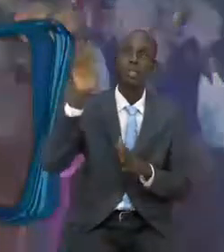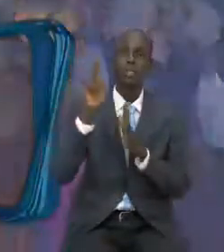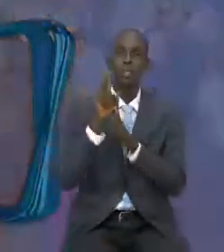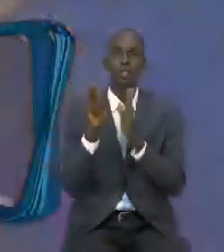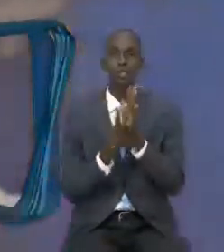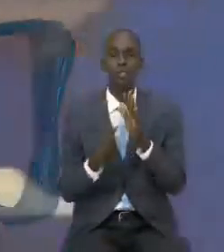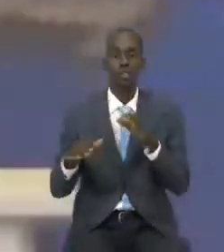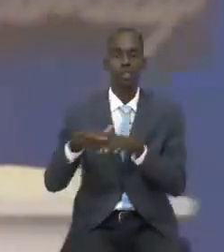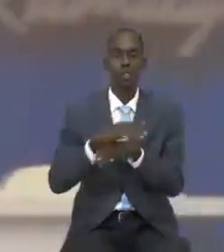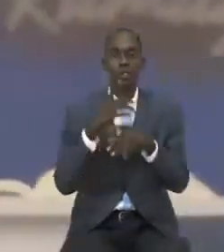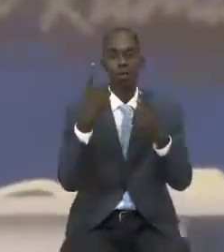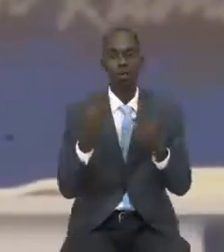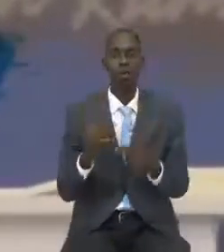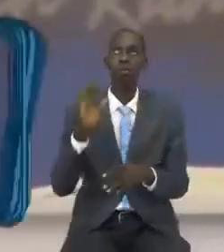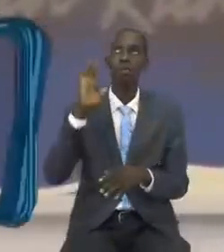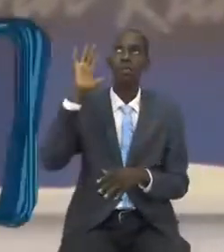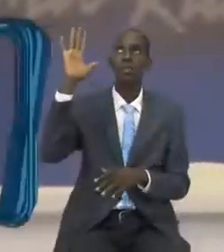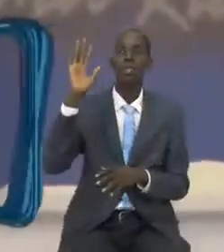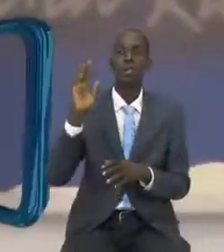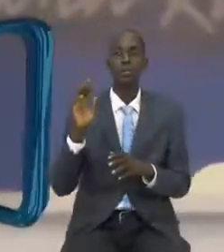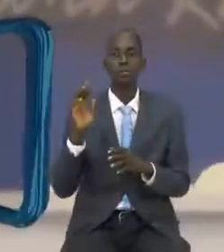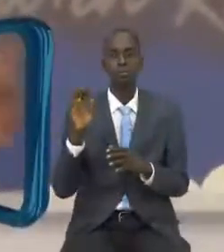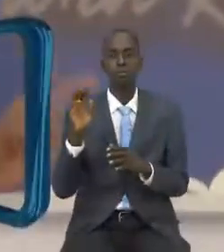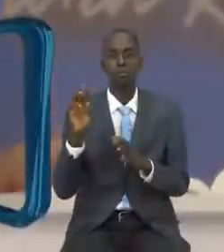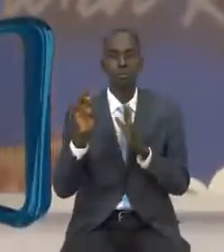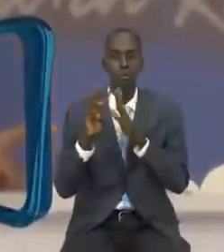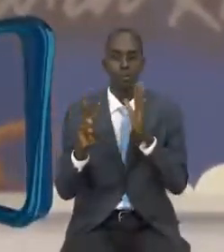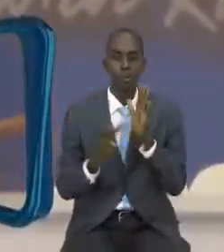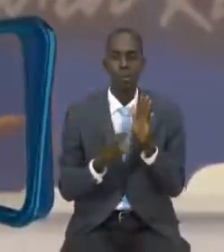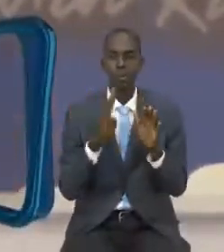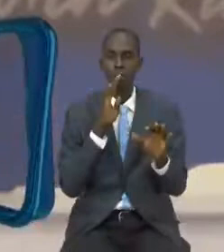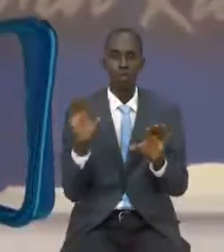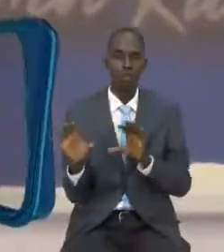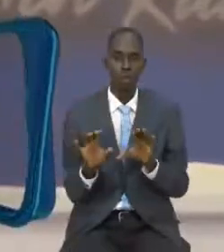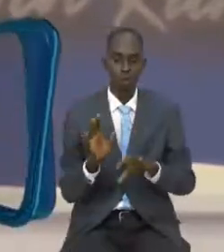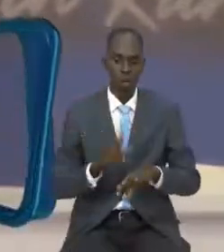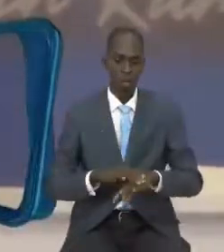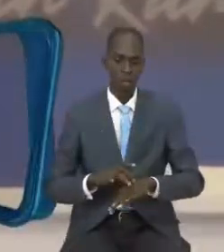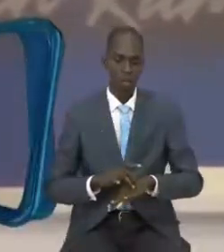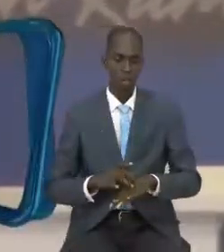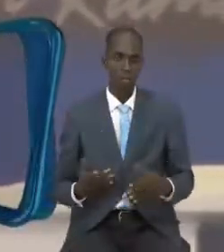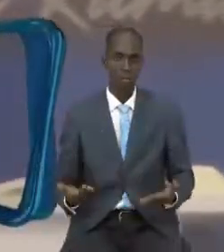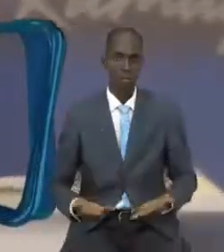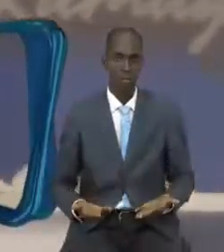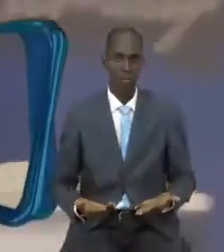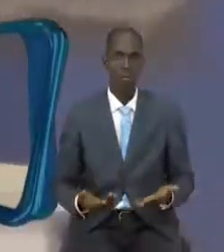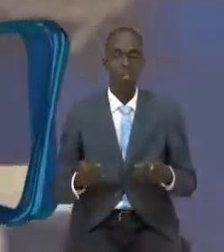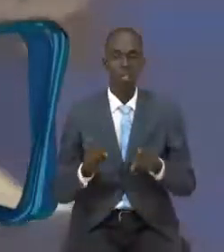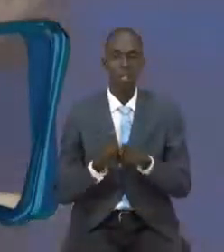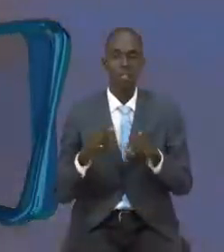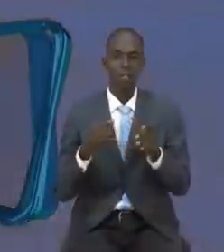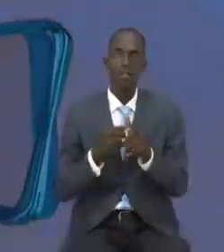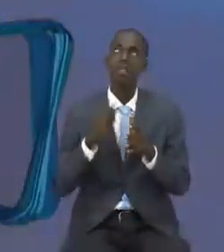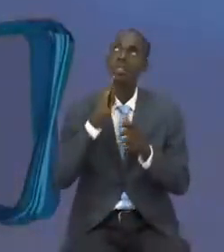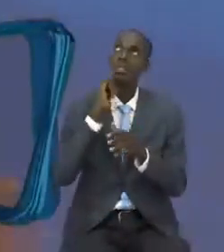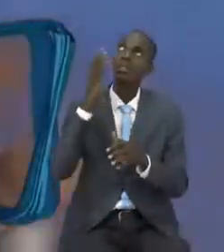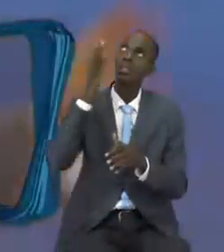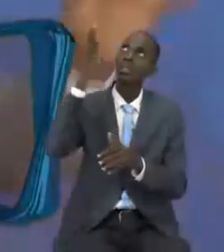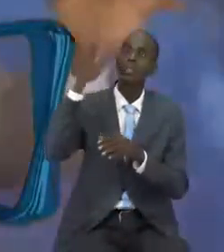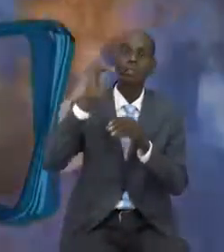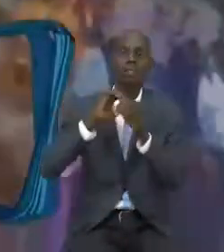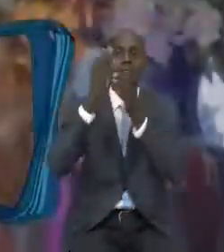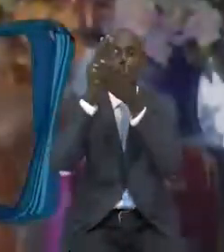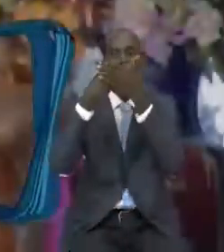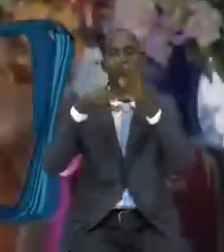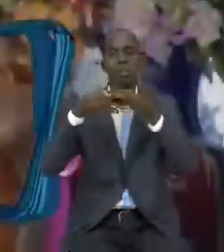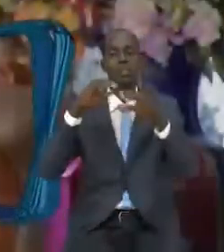be done on earth as it is in heaven. In the